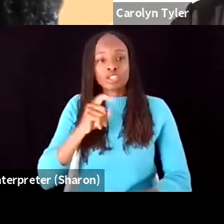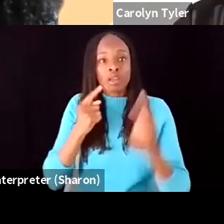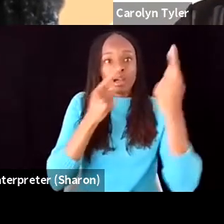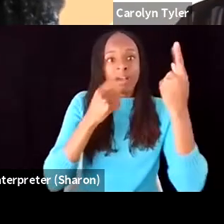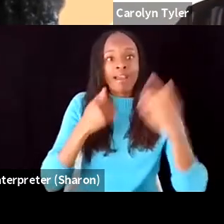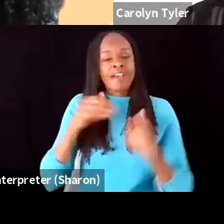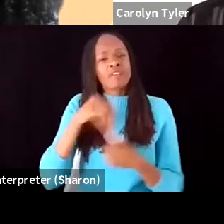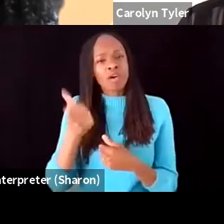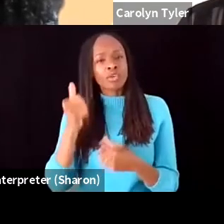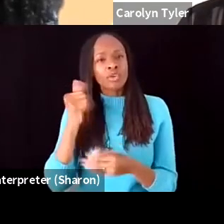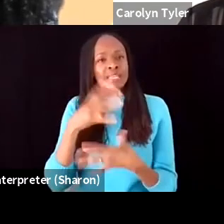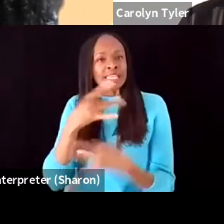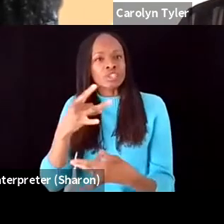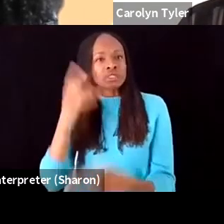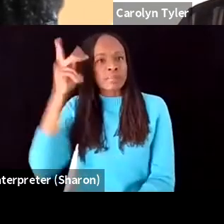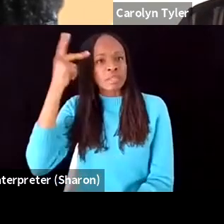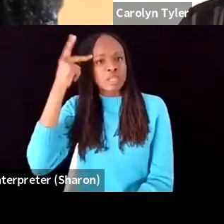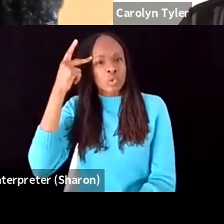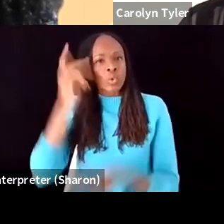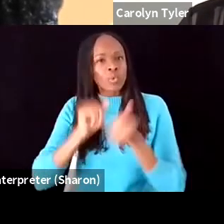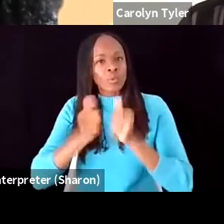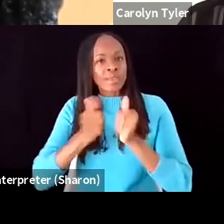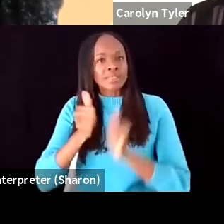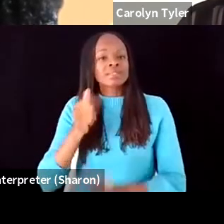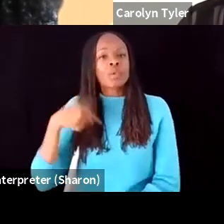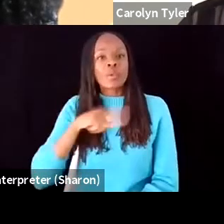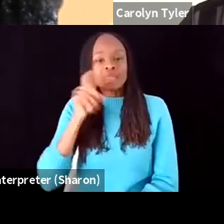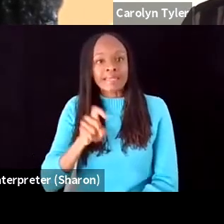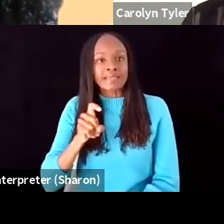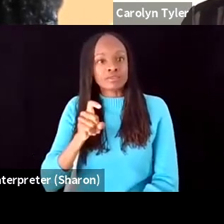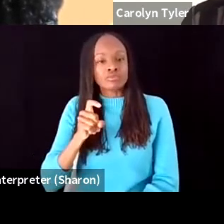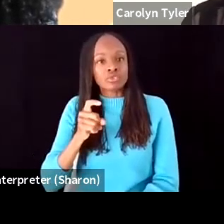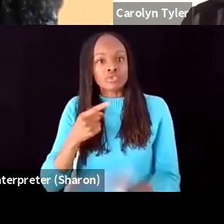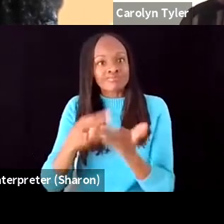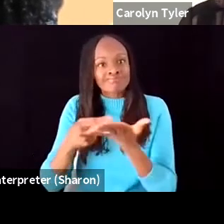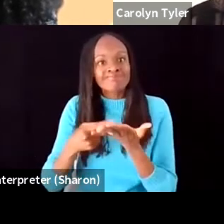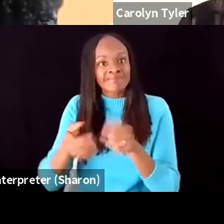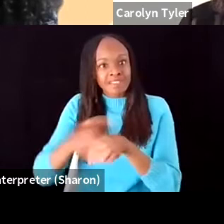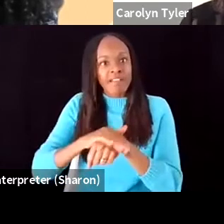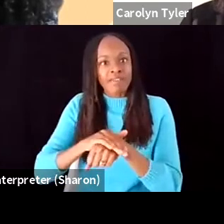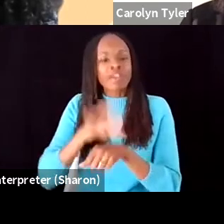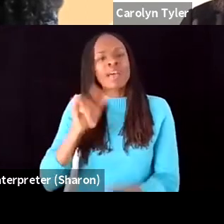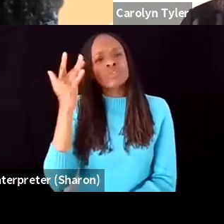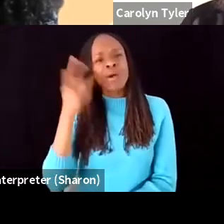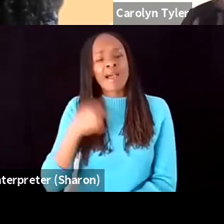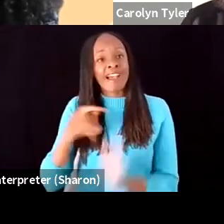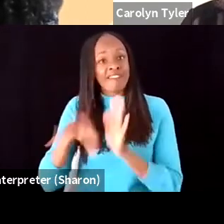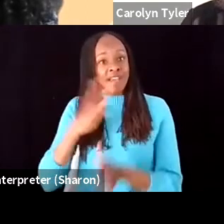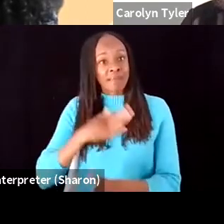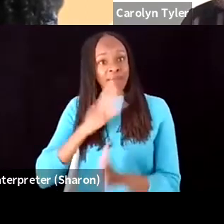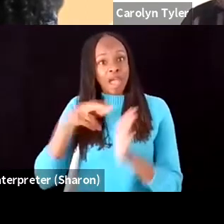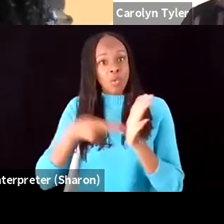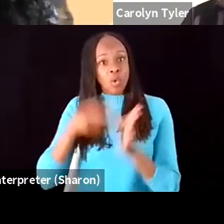interesting political races that we have to cover. And again, so that's why I find my role as a political reporter